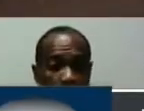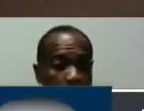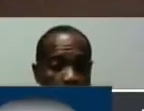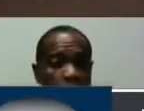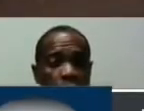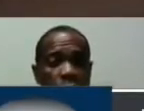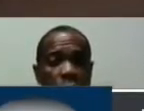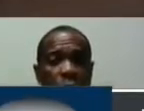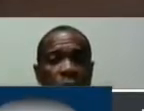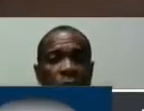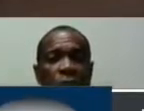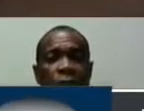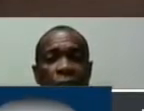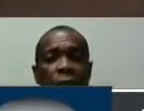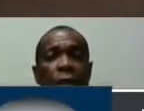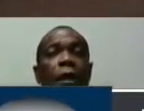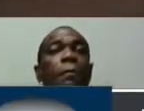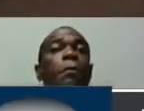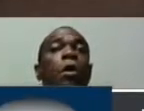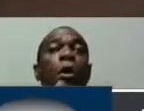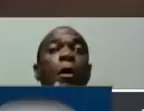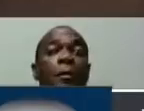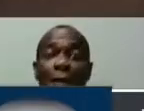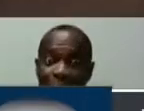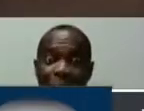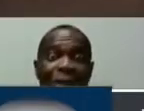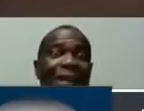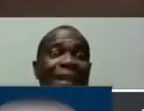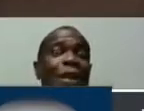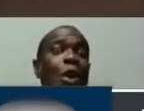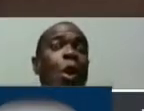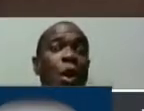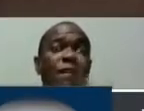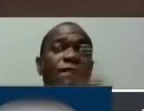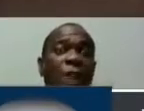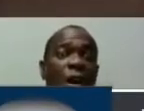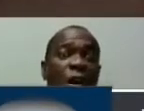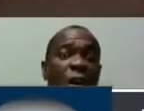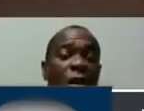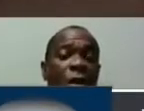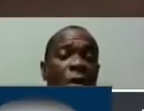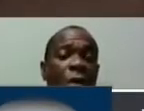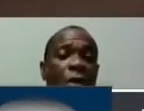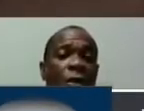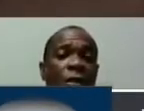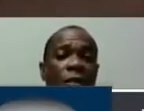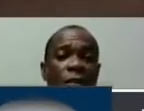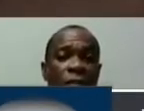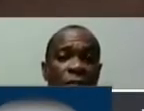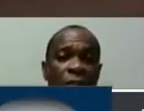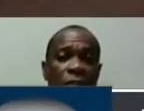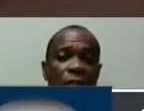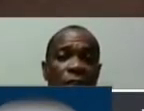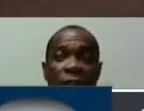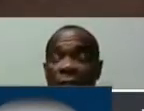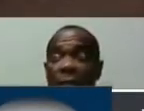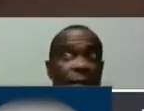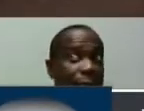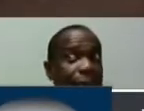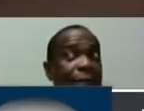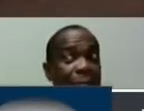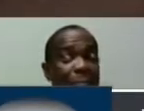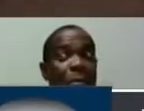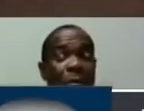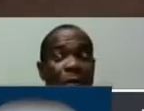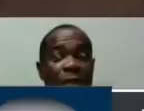as more people may have the opportunity to be out, if let's say the public service is on leave and so on, in terms of how you would speak to the